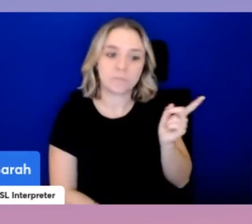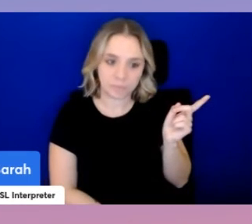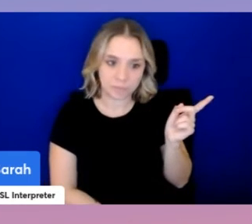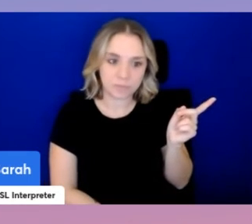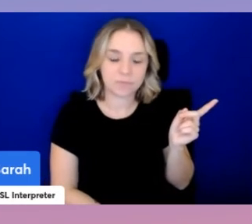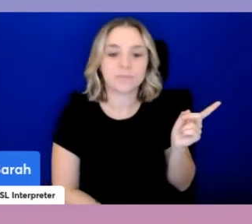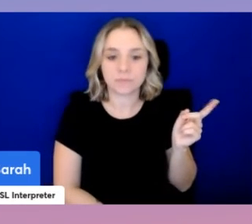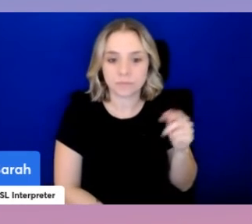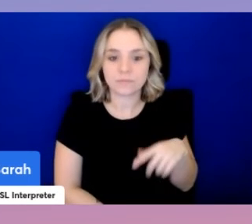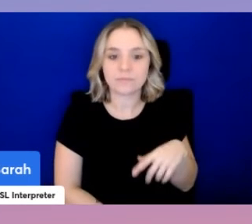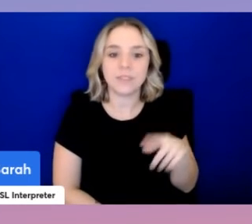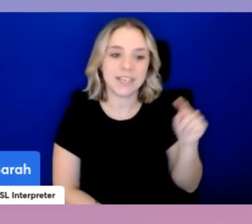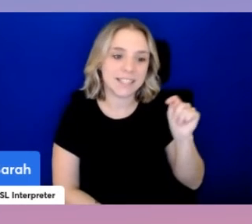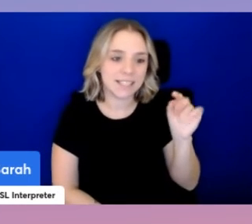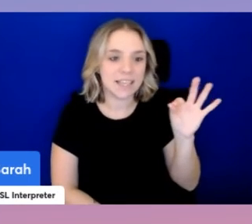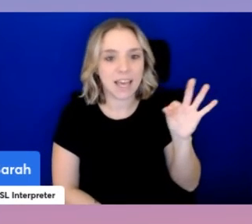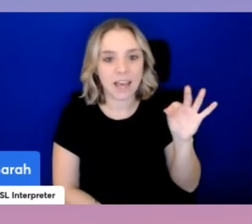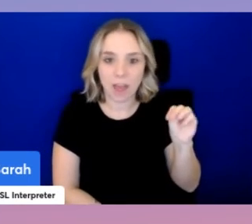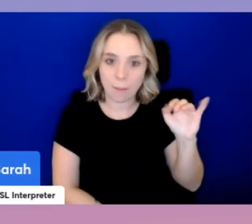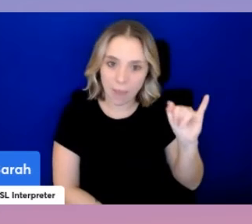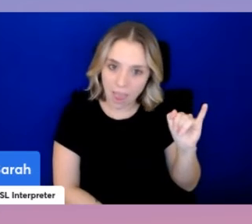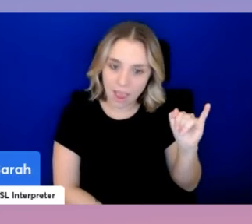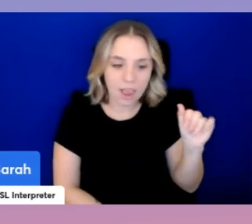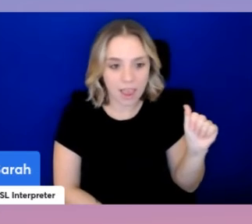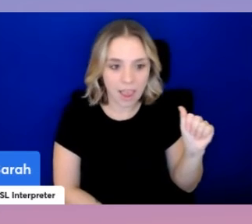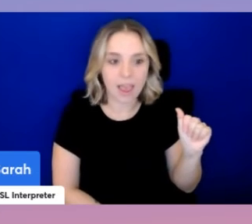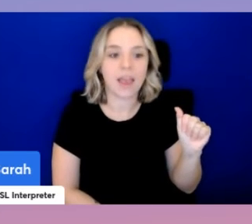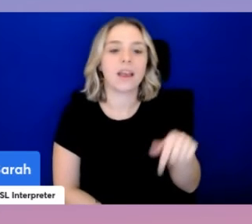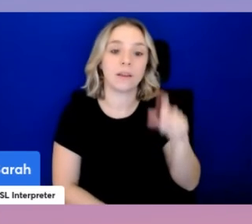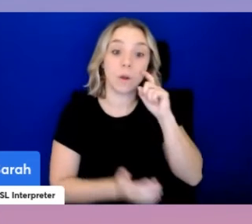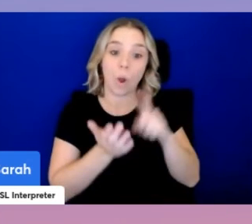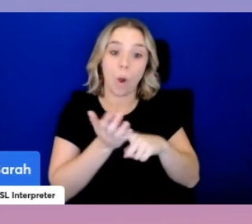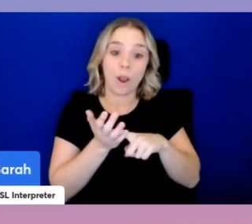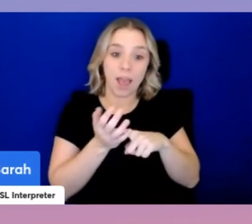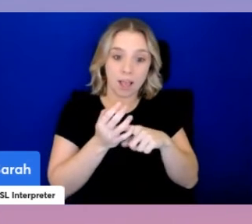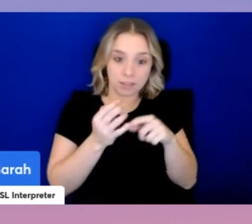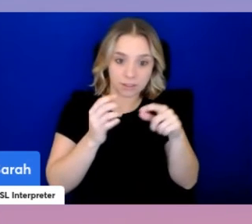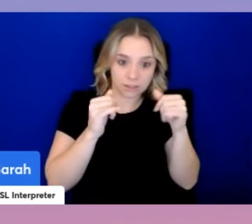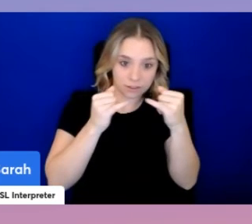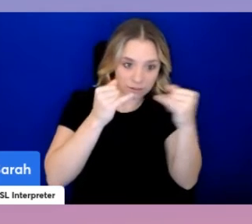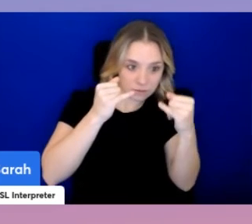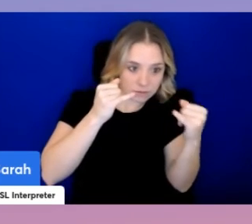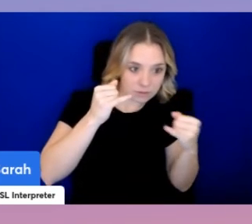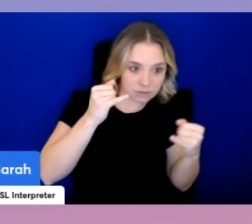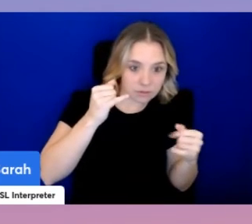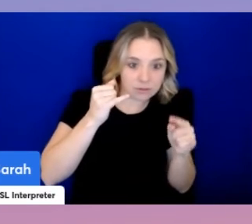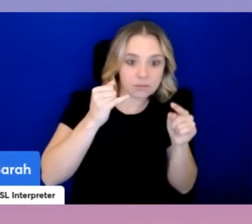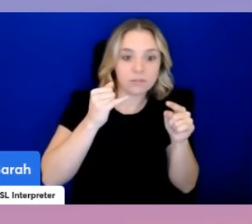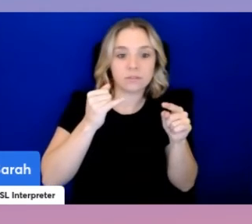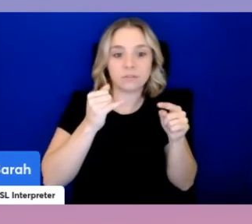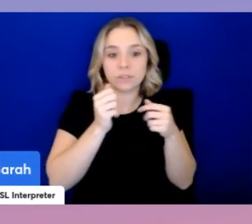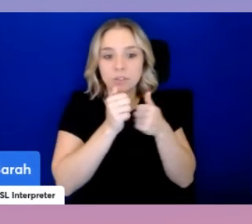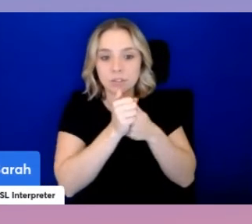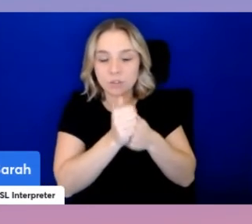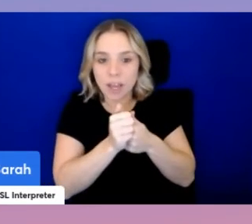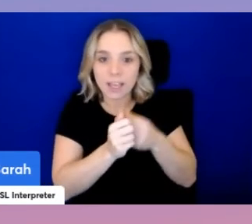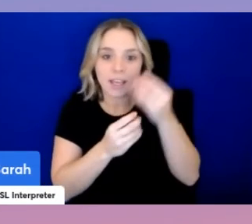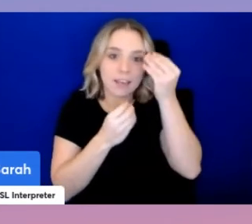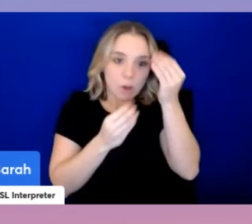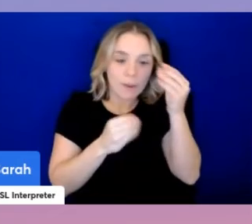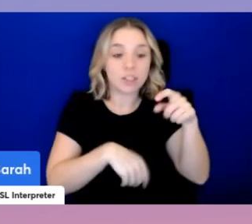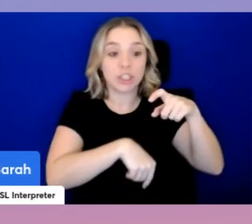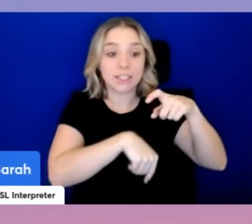service, TFMA. And here you can see the airline, the tracking information, the